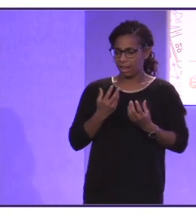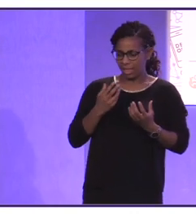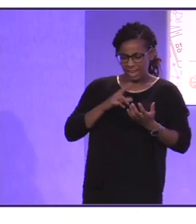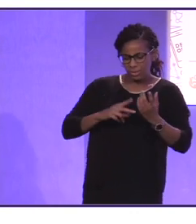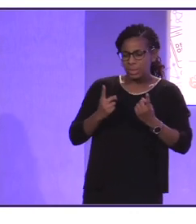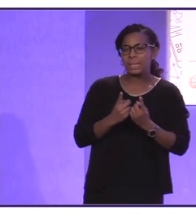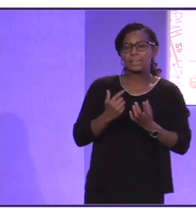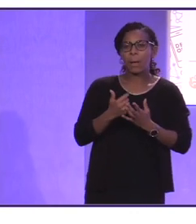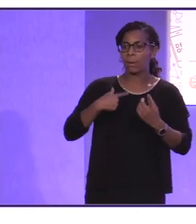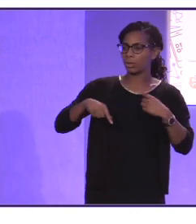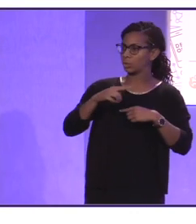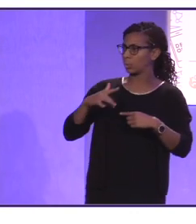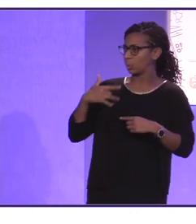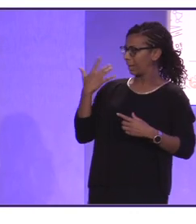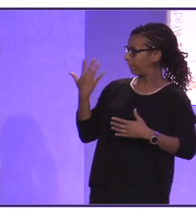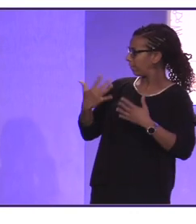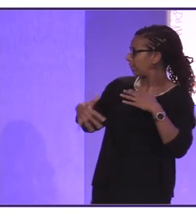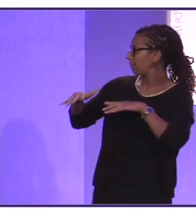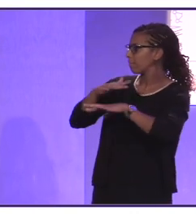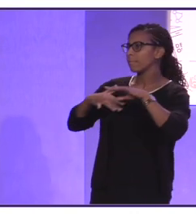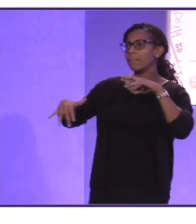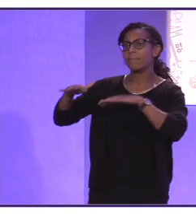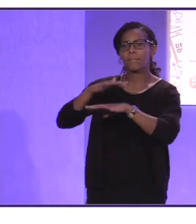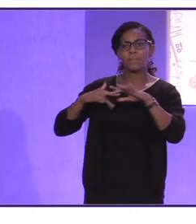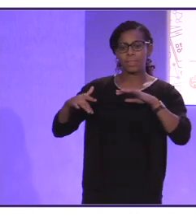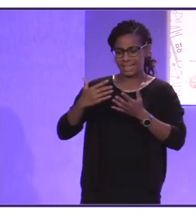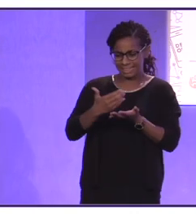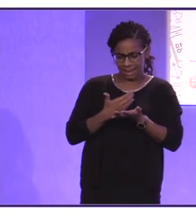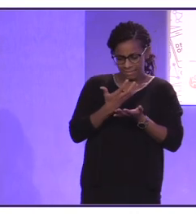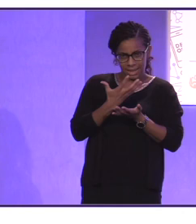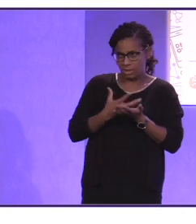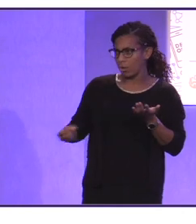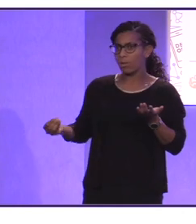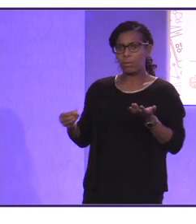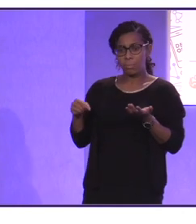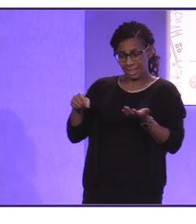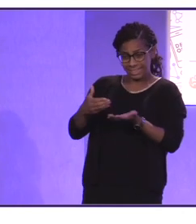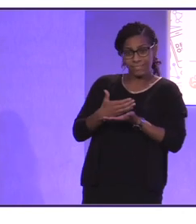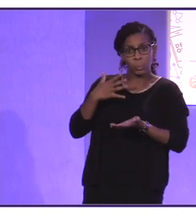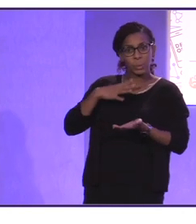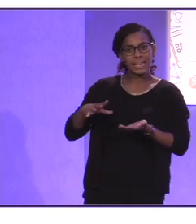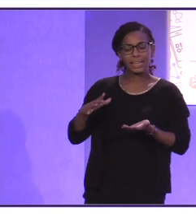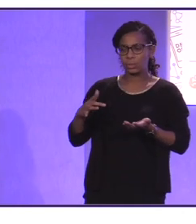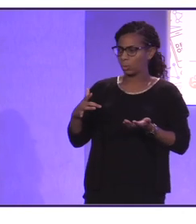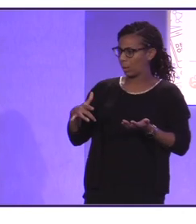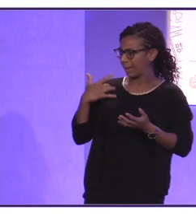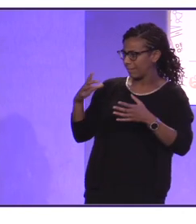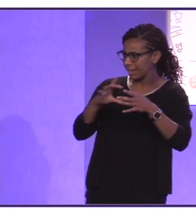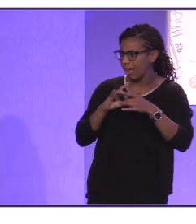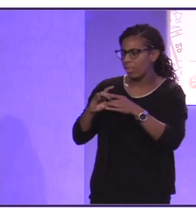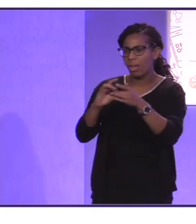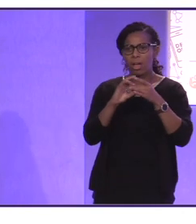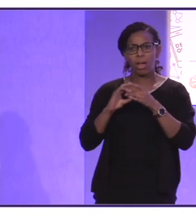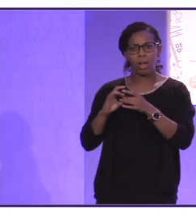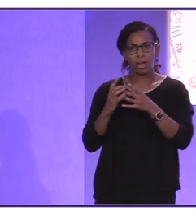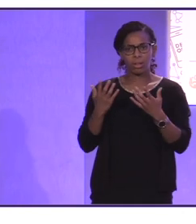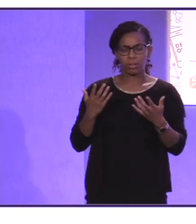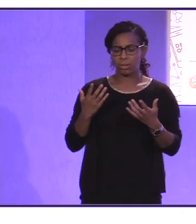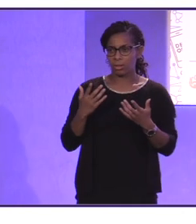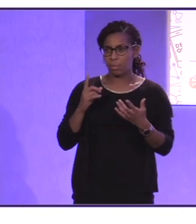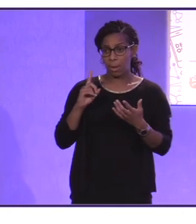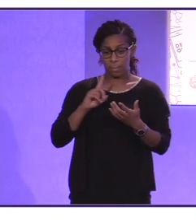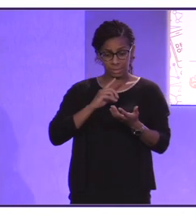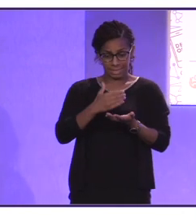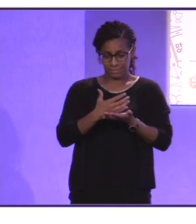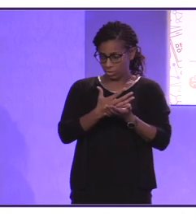coexist the way we've coexisted as a species for literally millions of years. And by taking away the safety nets, we then end up in this